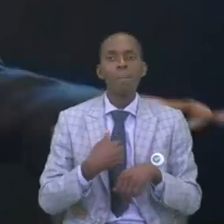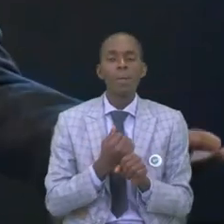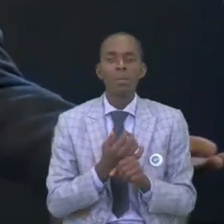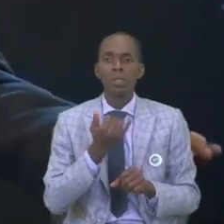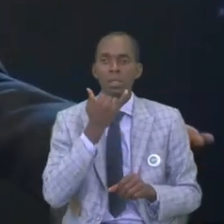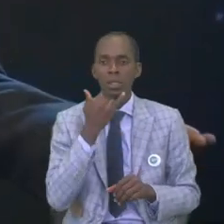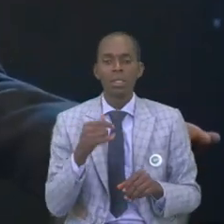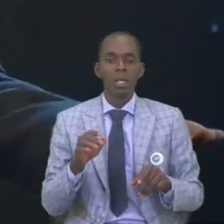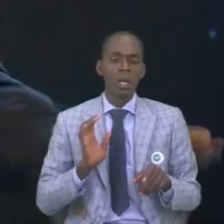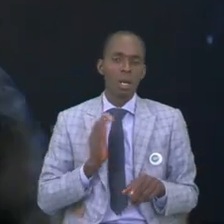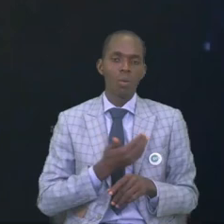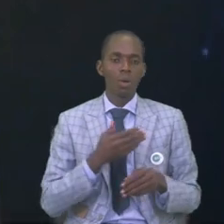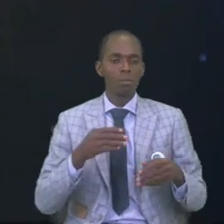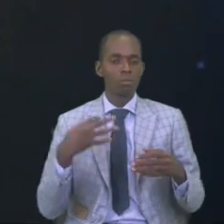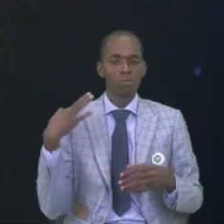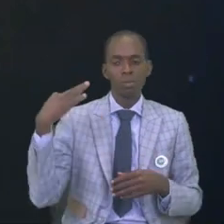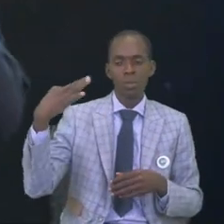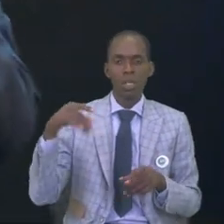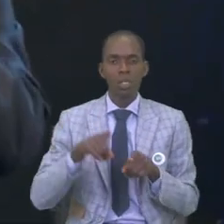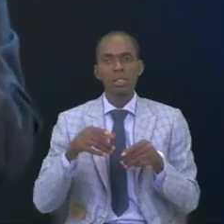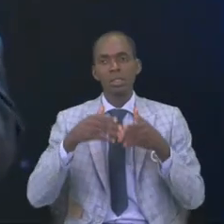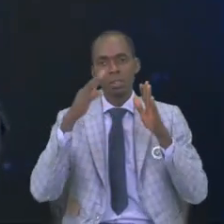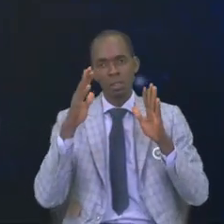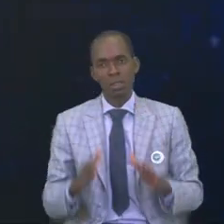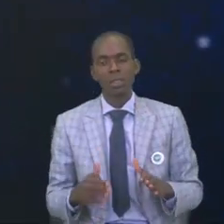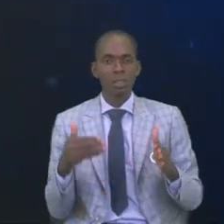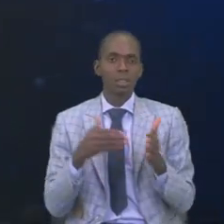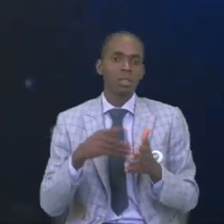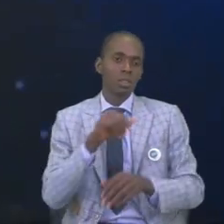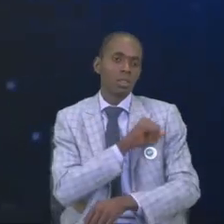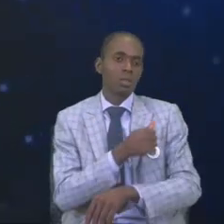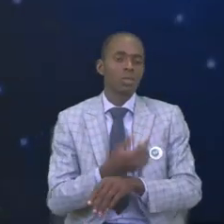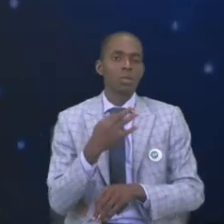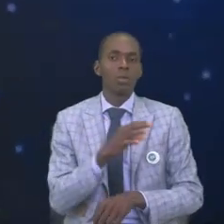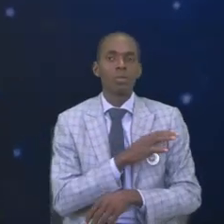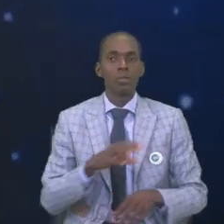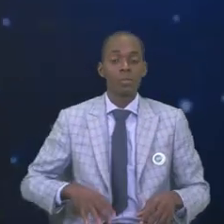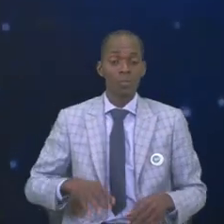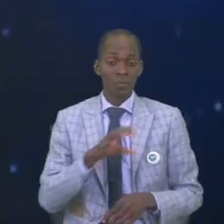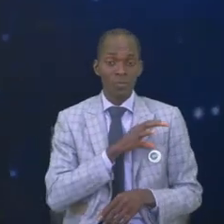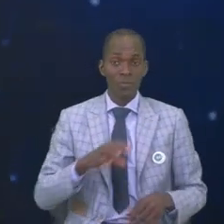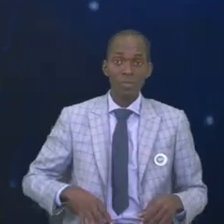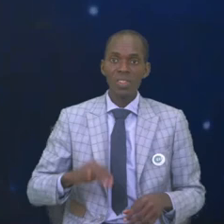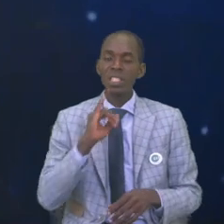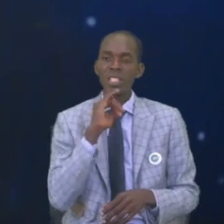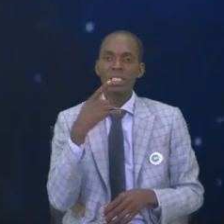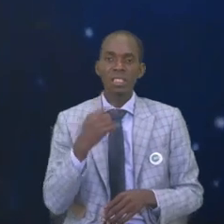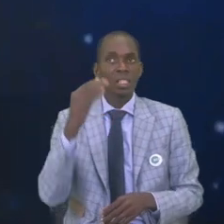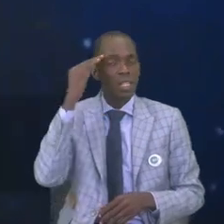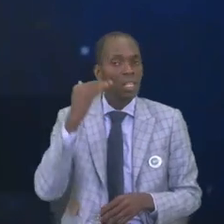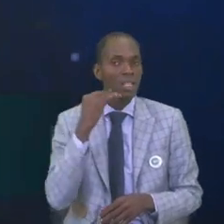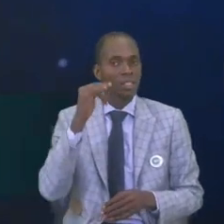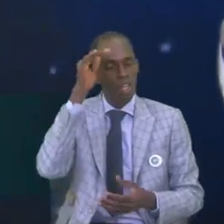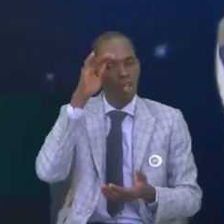we're usurping the authority of Christ. Christ is the head, the husband of the